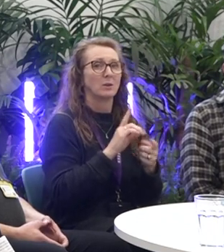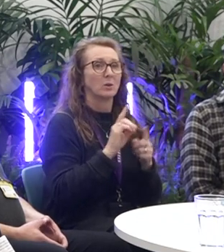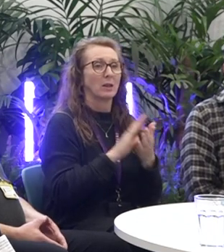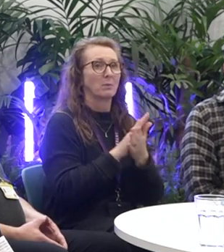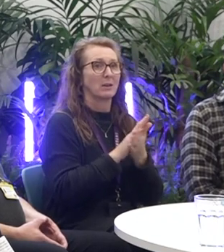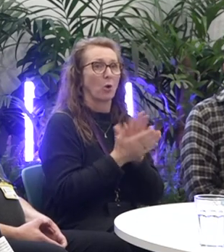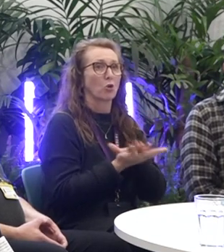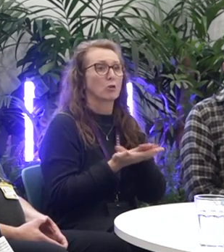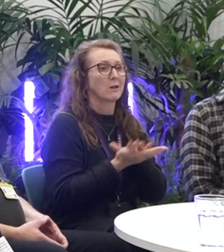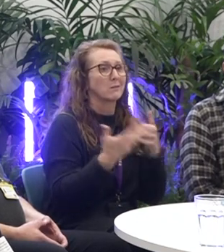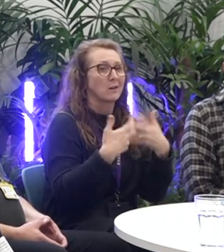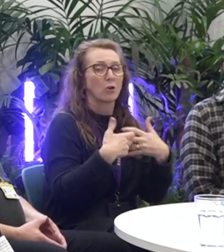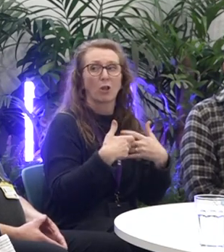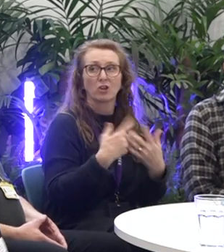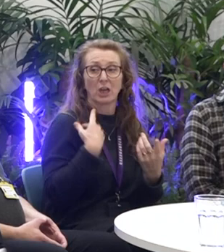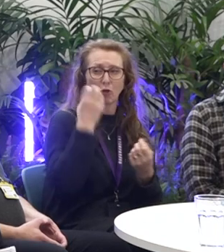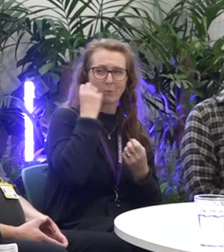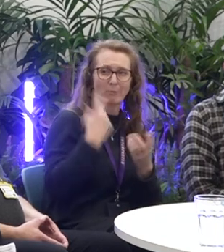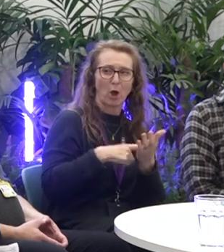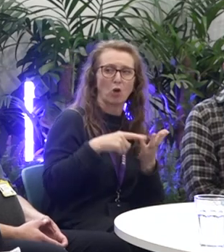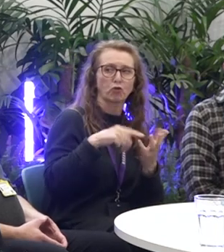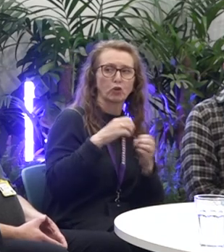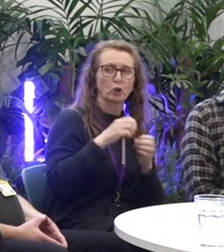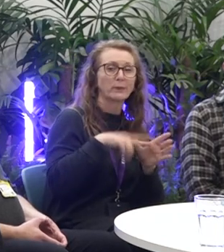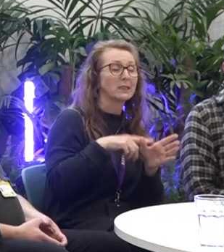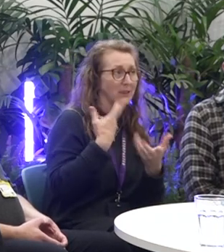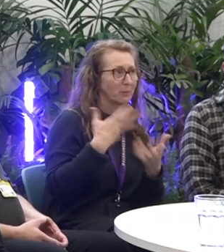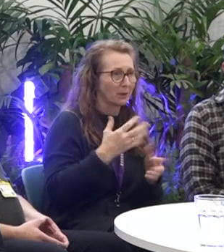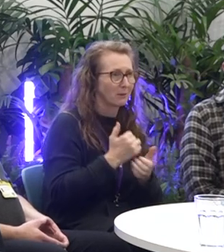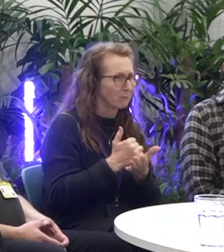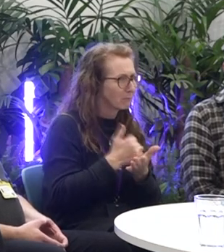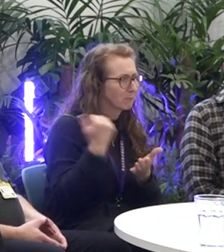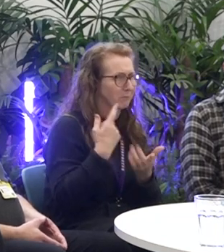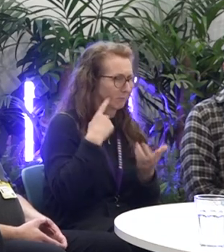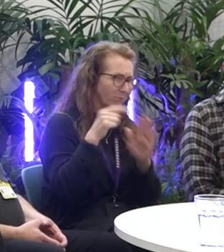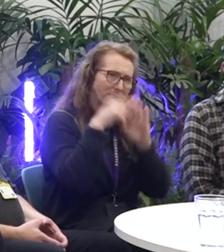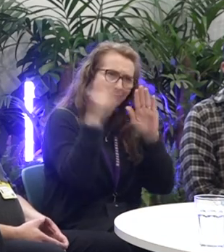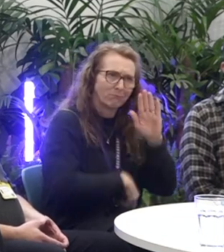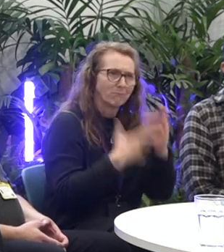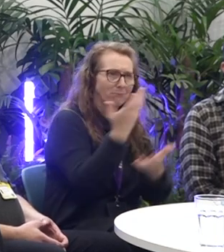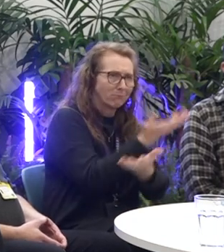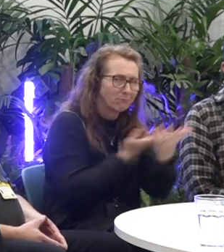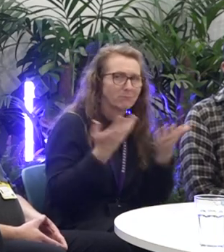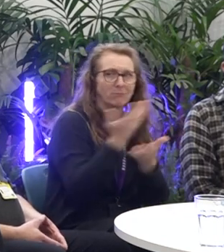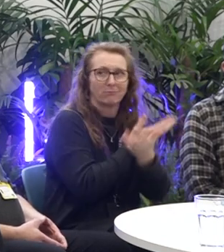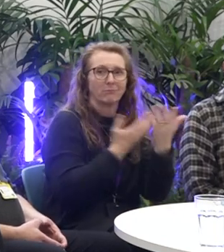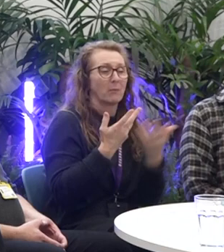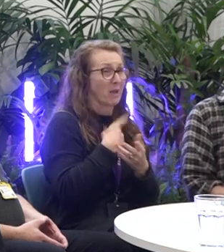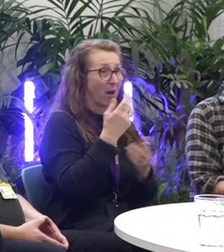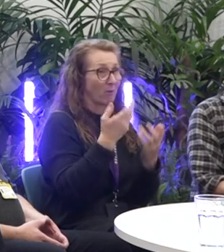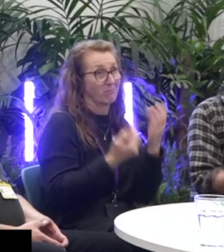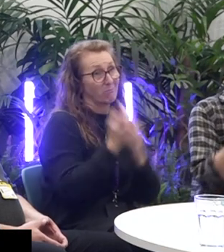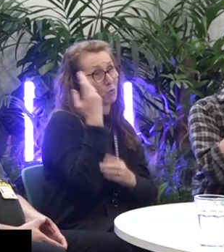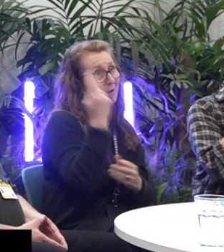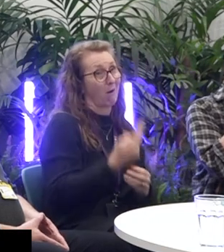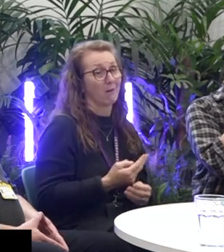with technology? And I remember, Ruby, we had some really fantastic in-depth conversations about little Robert. So I really